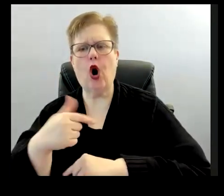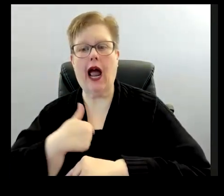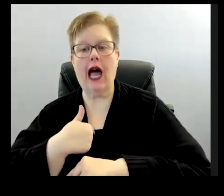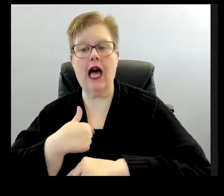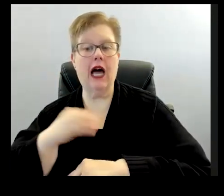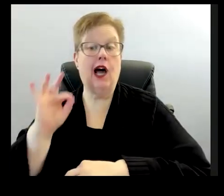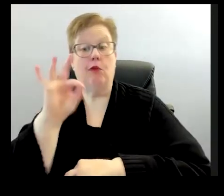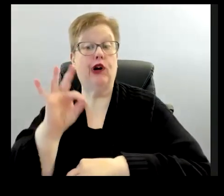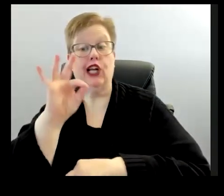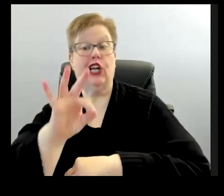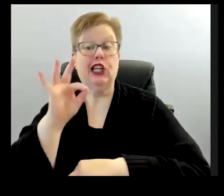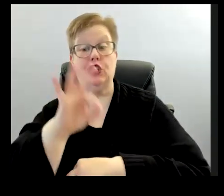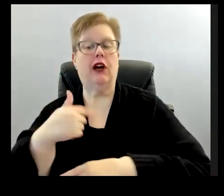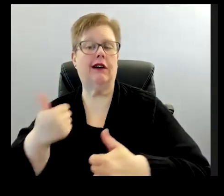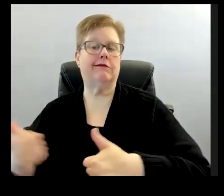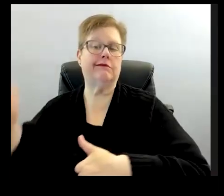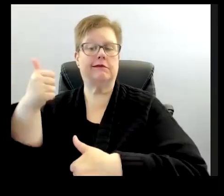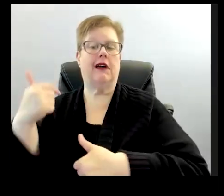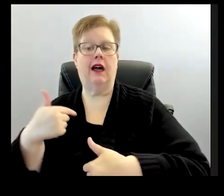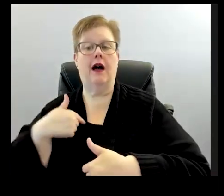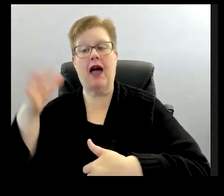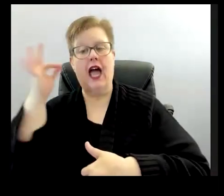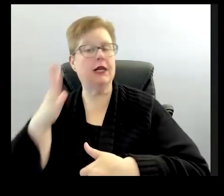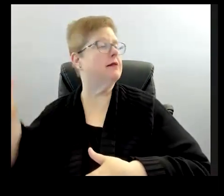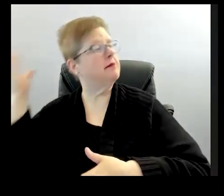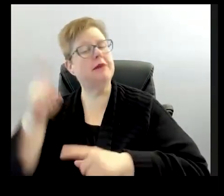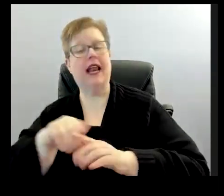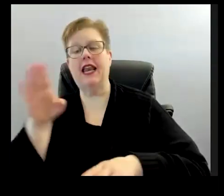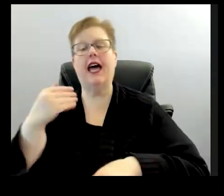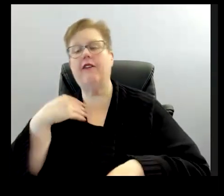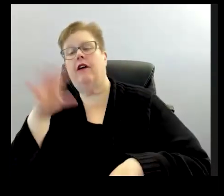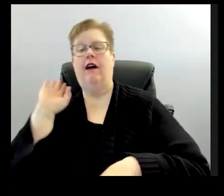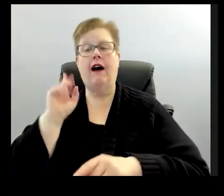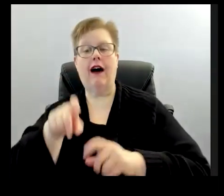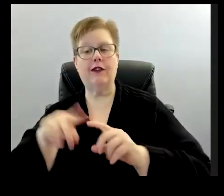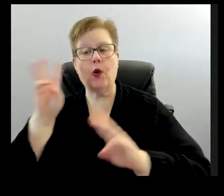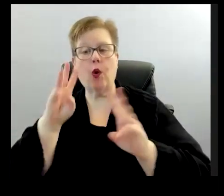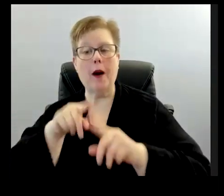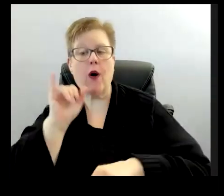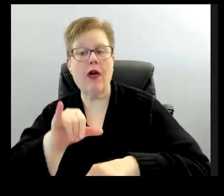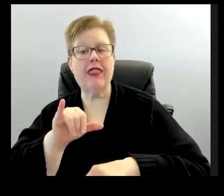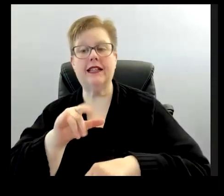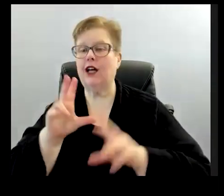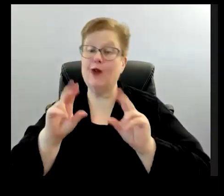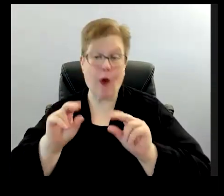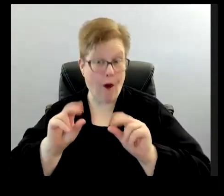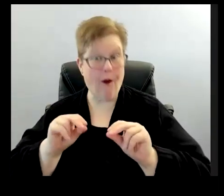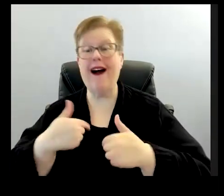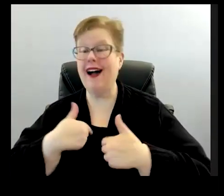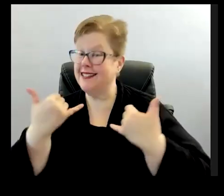preaching to you from on high. Like, I don't ever, my hair's pulled back, but I don't ever have to worry about this. No, I am